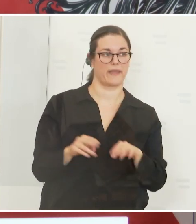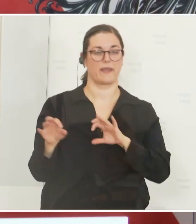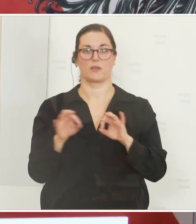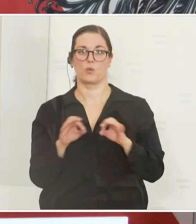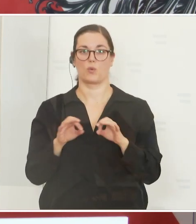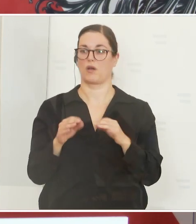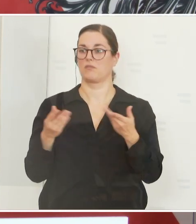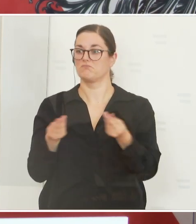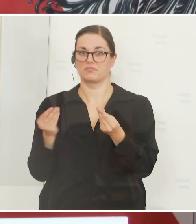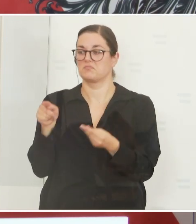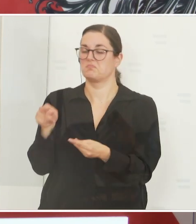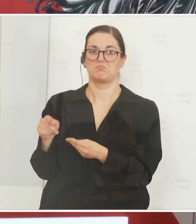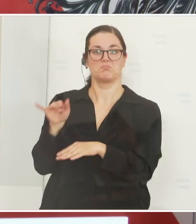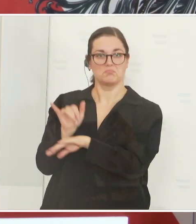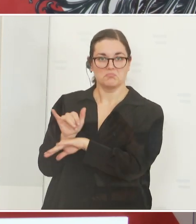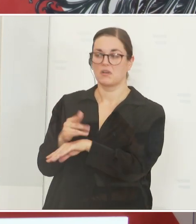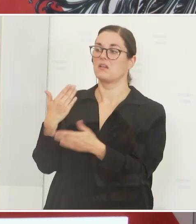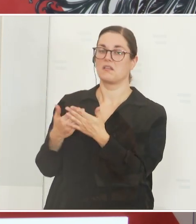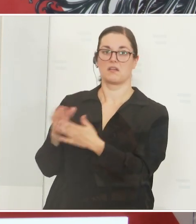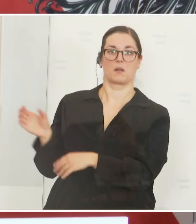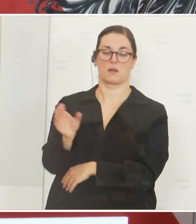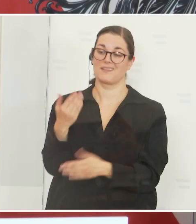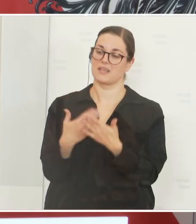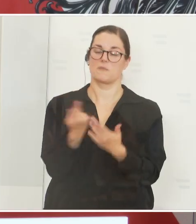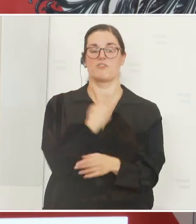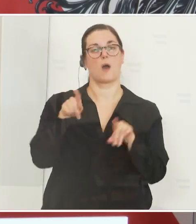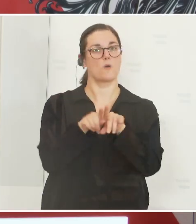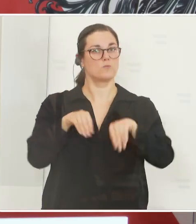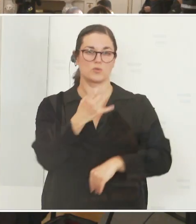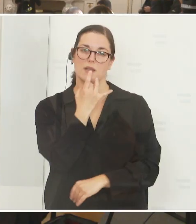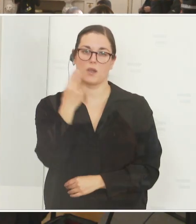an issue. So we have to think about these issues as well. Thank you.